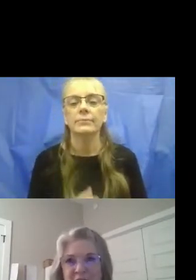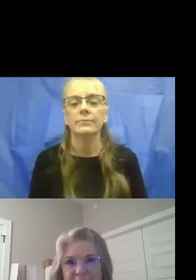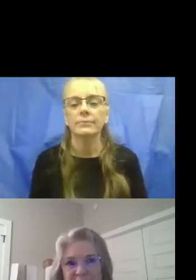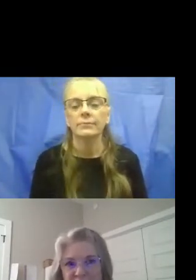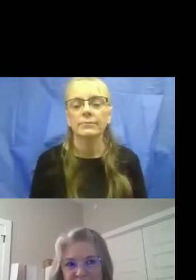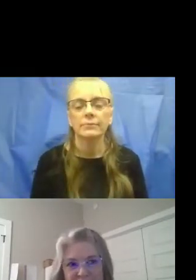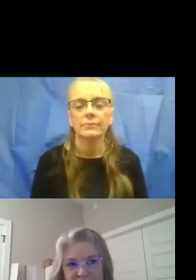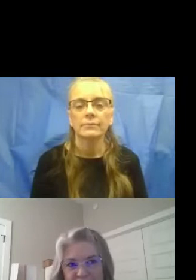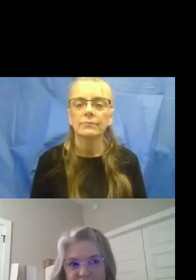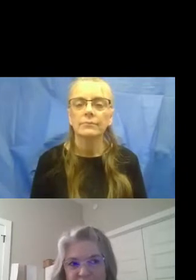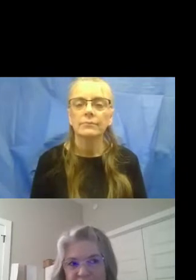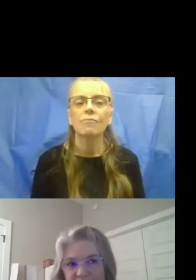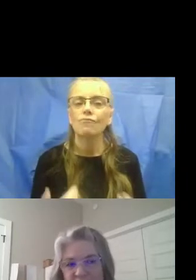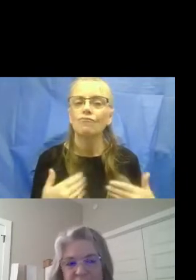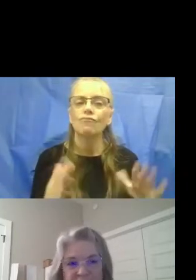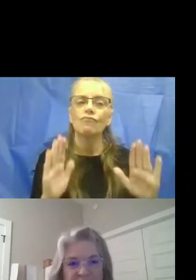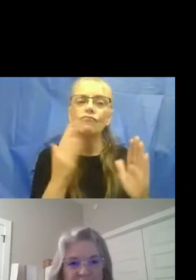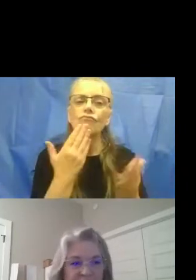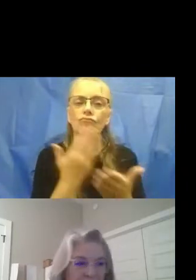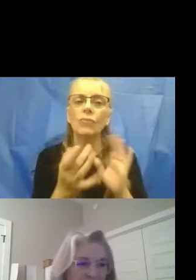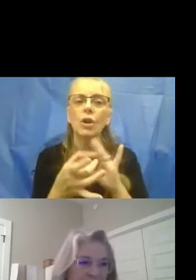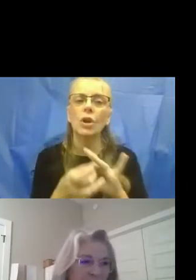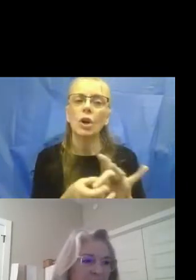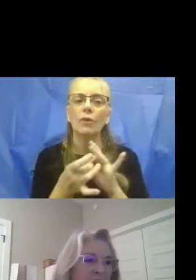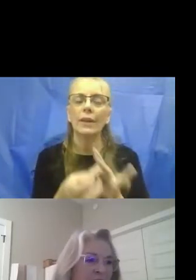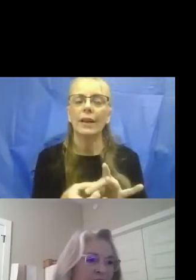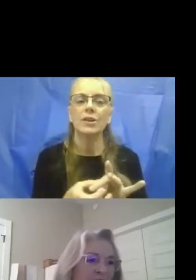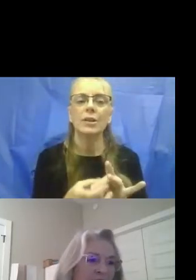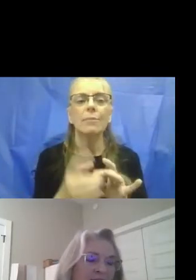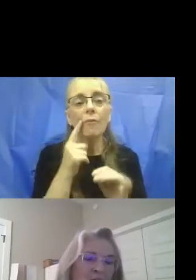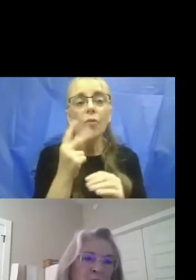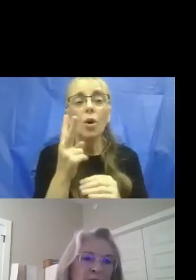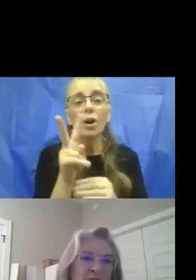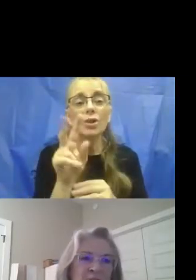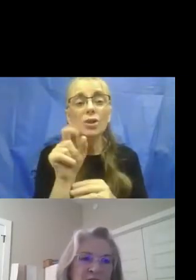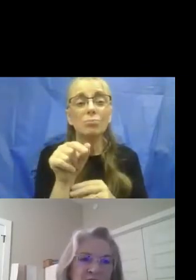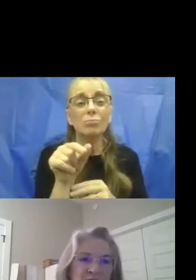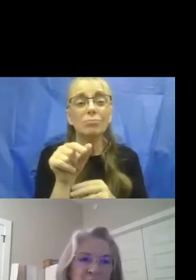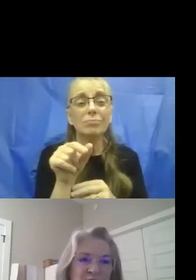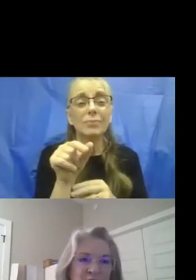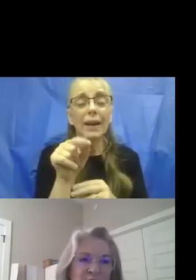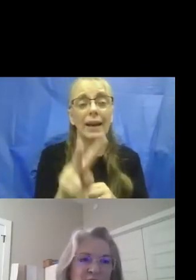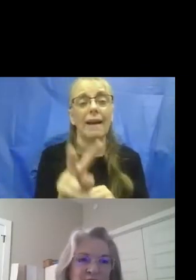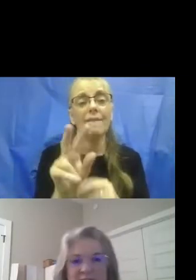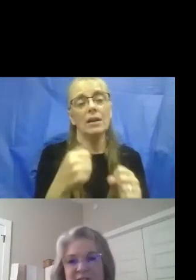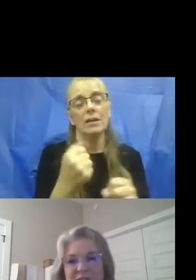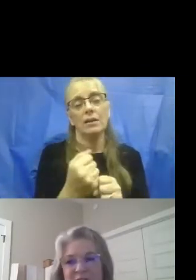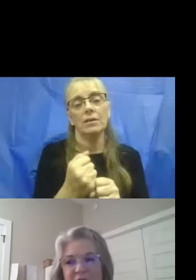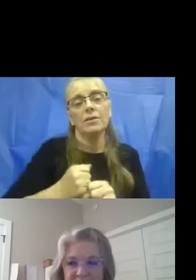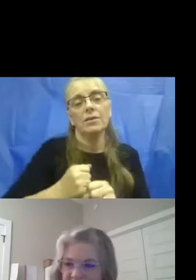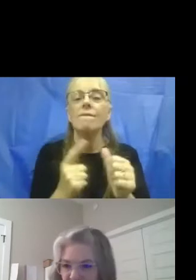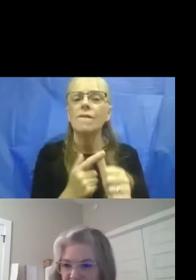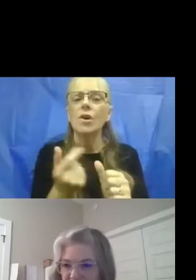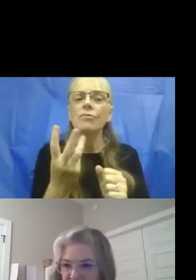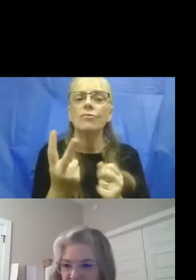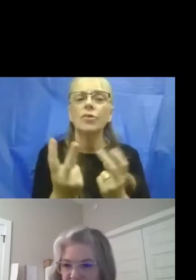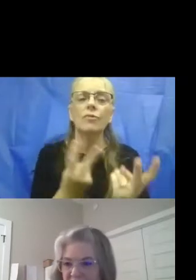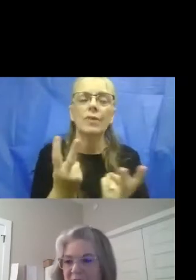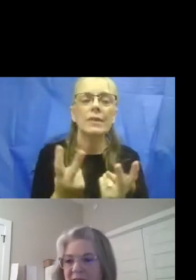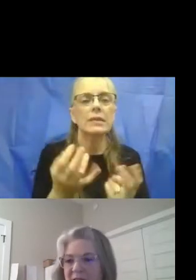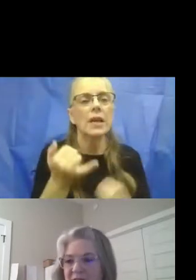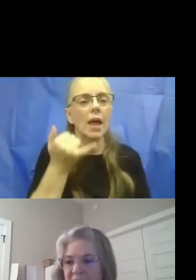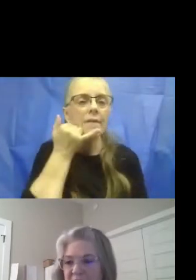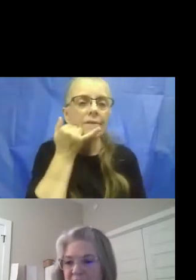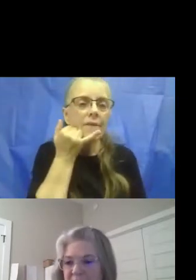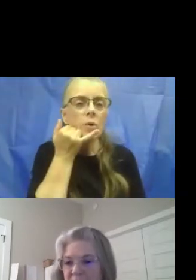had a very good relationship for 2.5 years now. We spent the first few visits on the telephone,